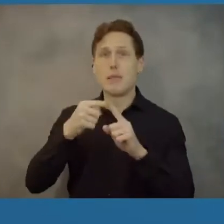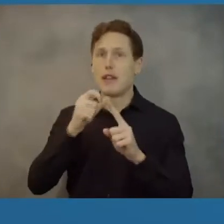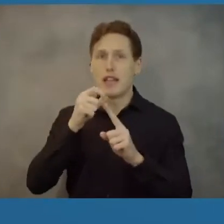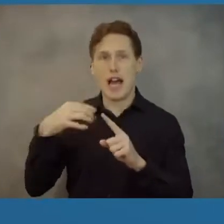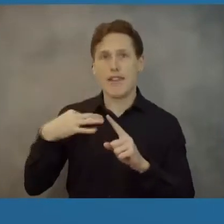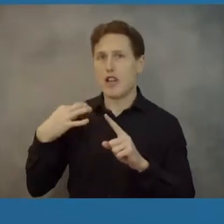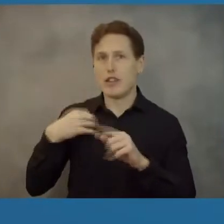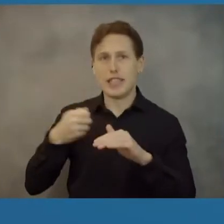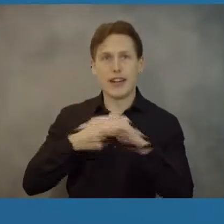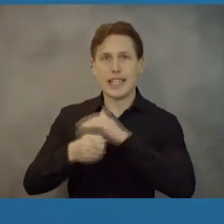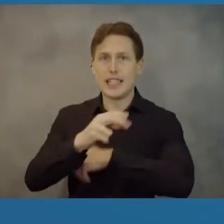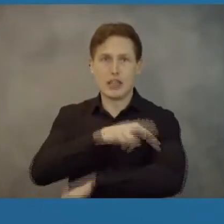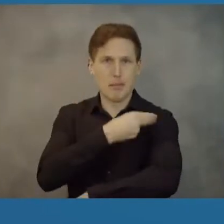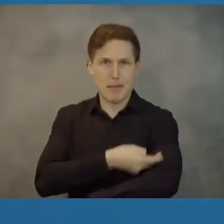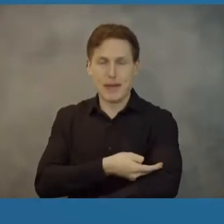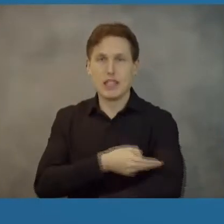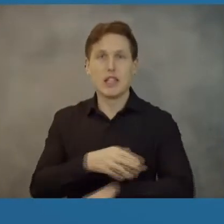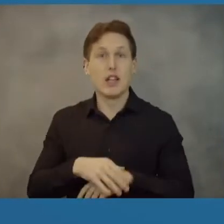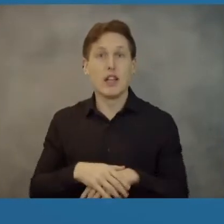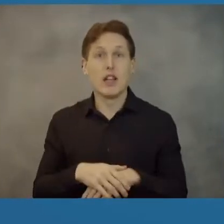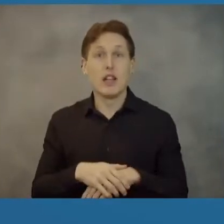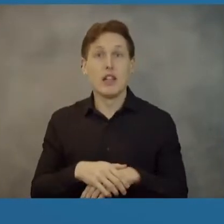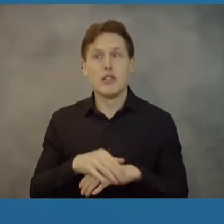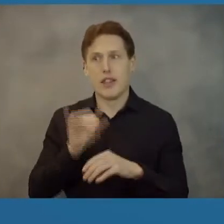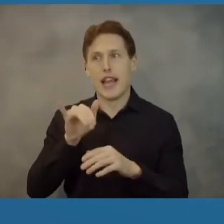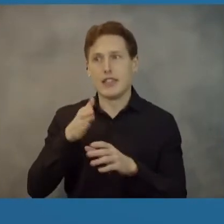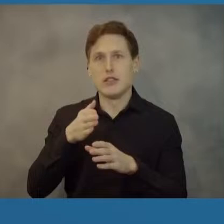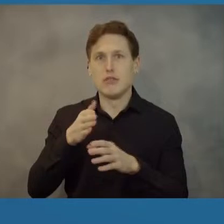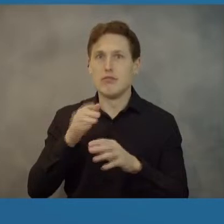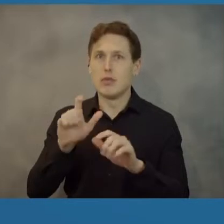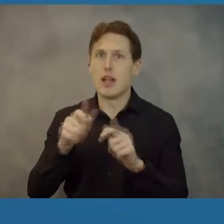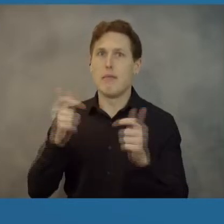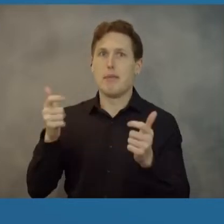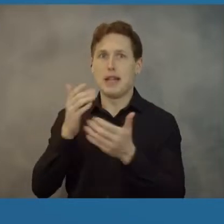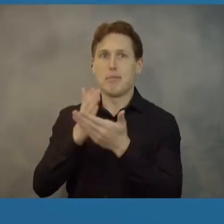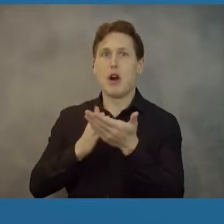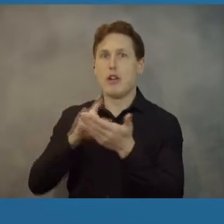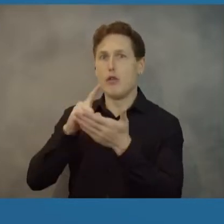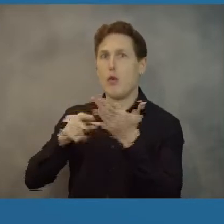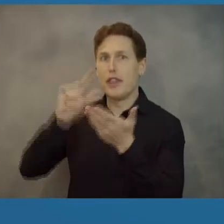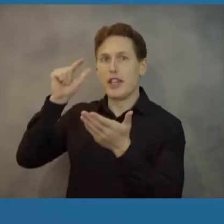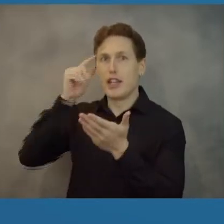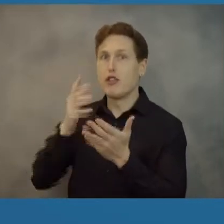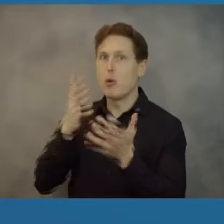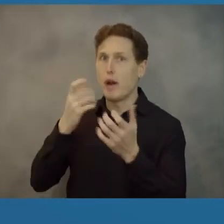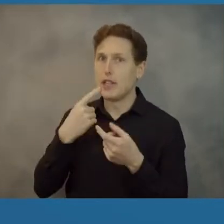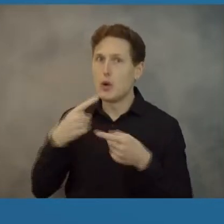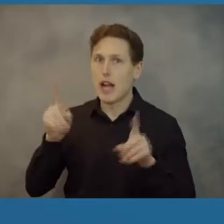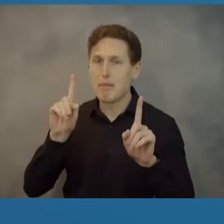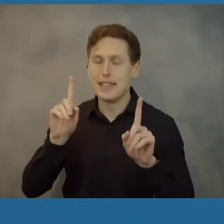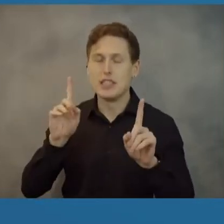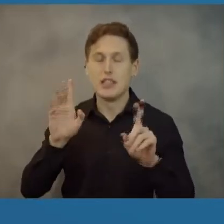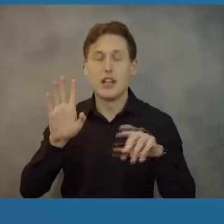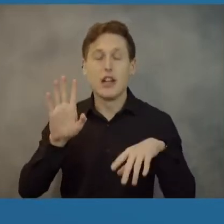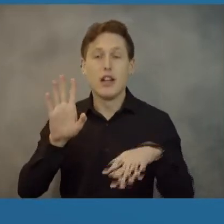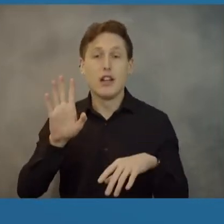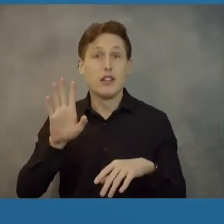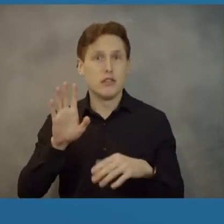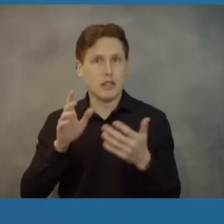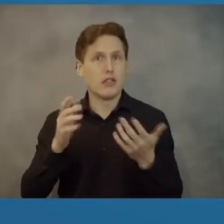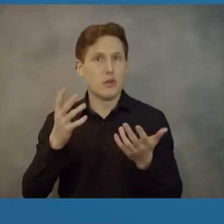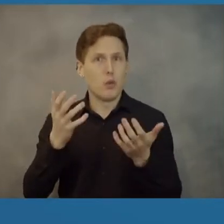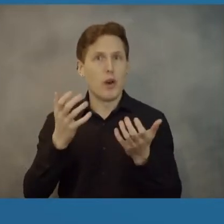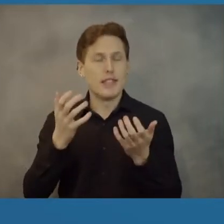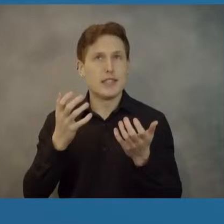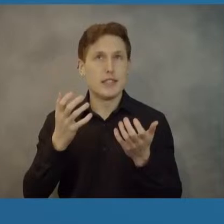major piece of what really the major component of what the governor wanted to accomplish in the budget was to have enacted